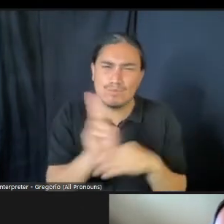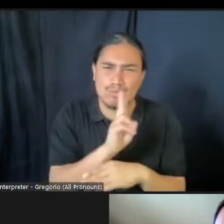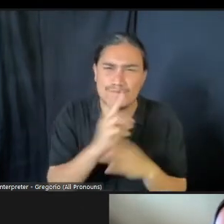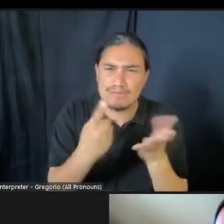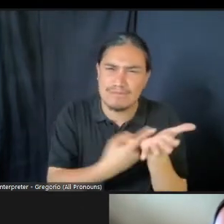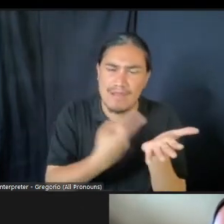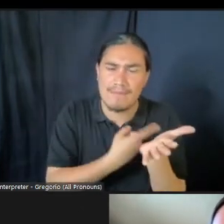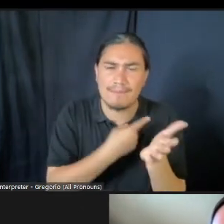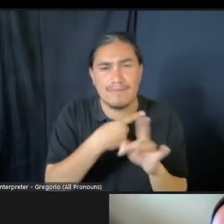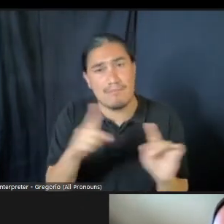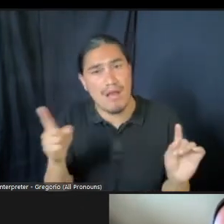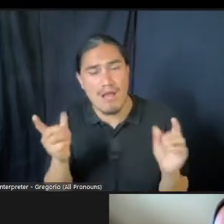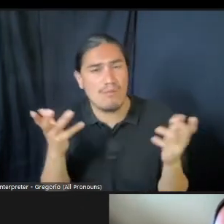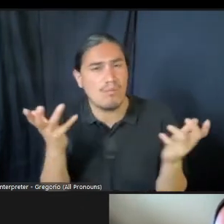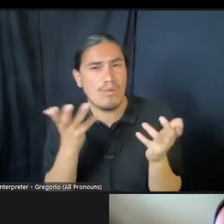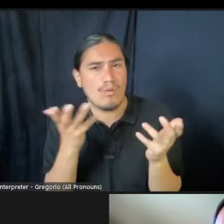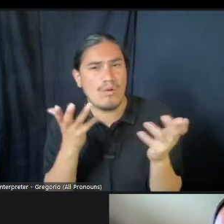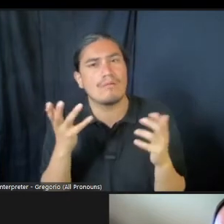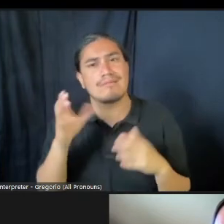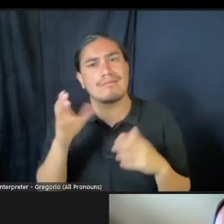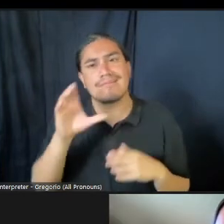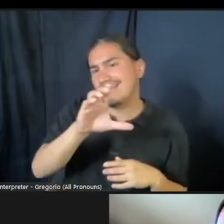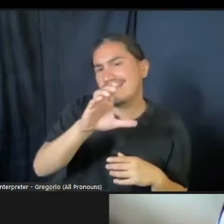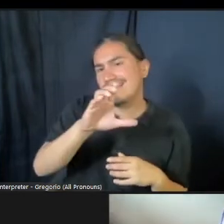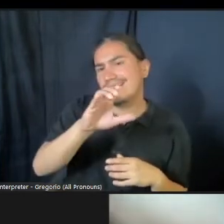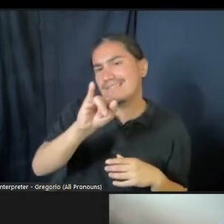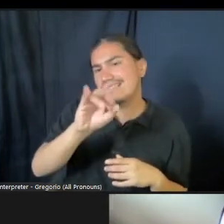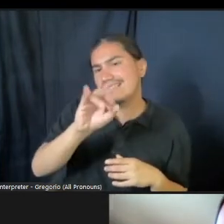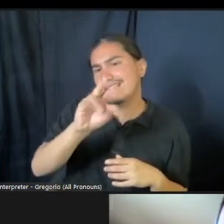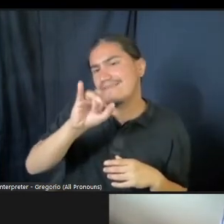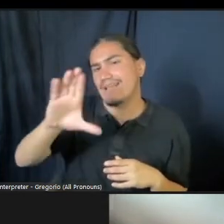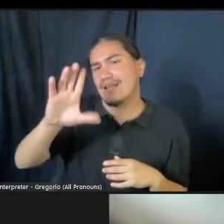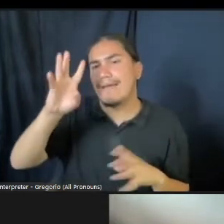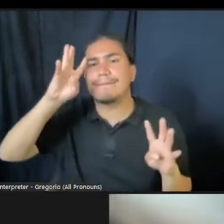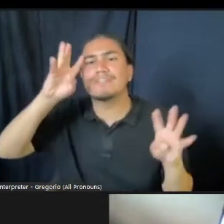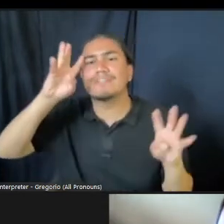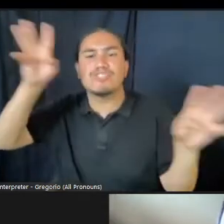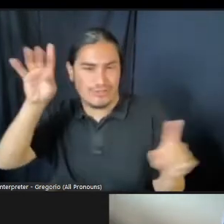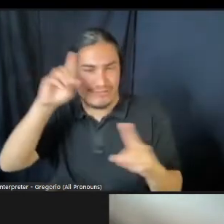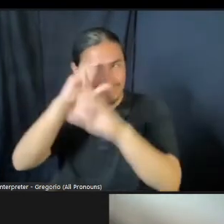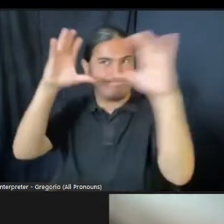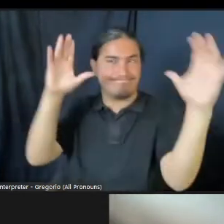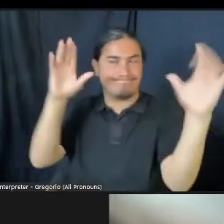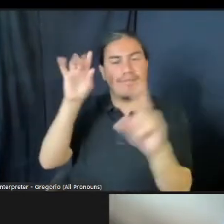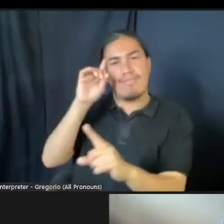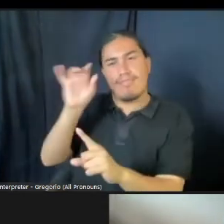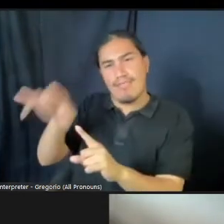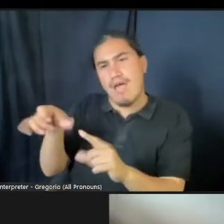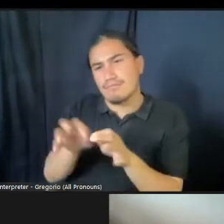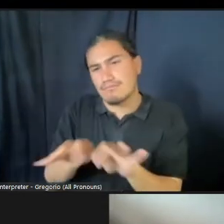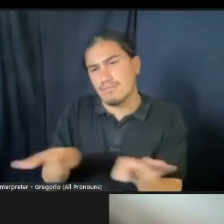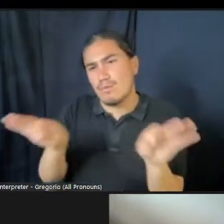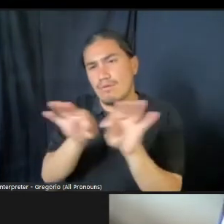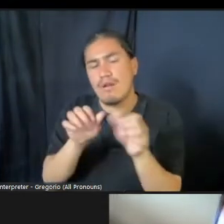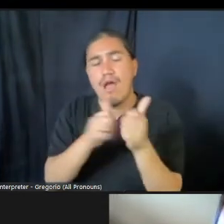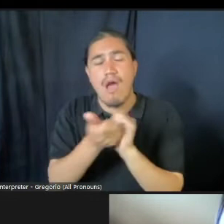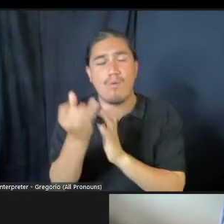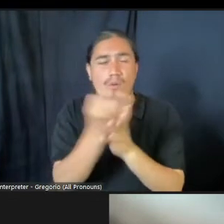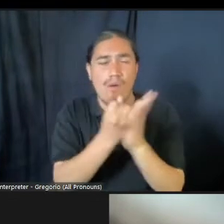more moved into the thoughts of civic imagination. That's kind of what I care deeply about now, and figuring out how are artists across